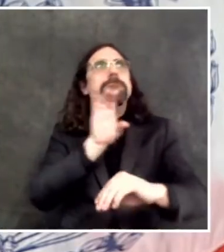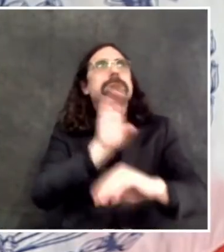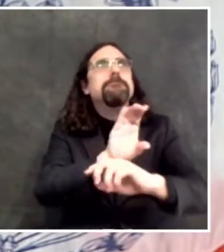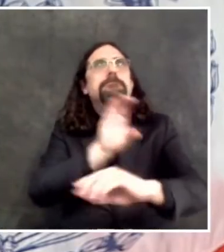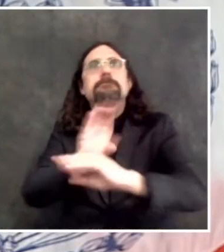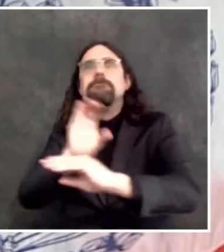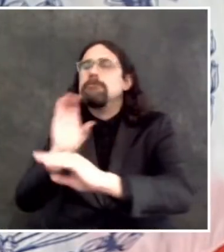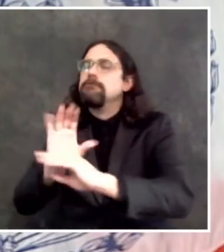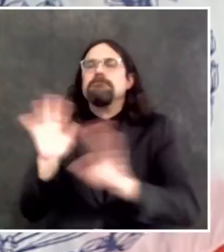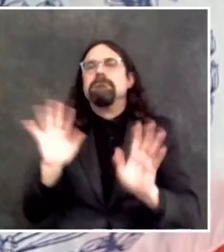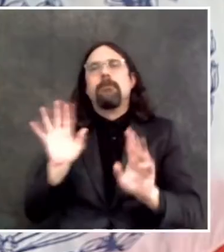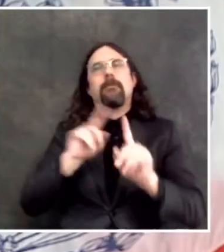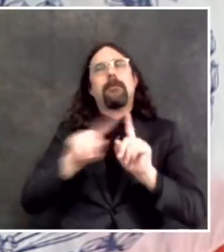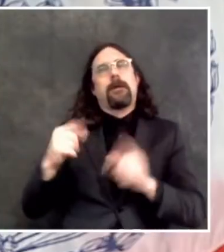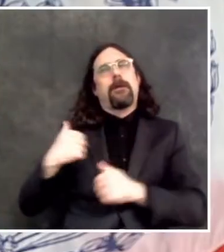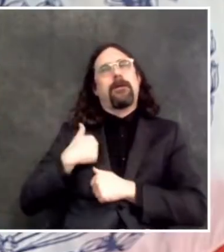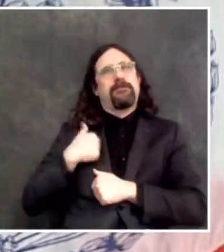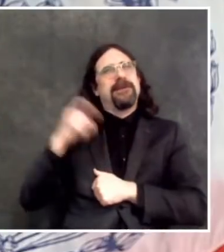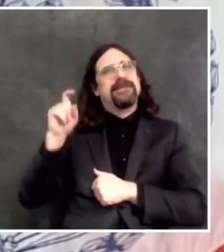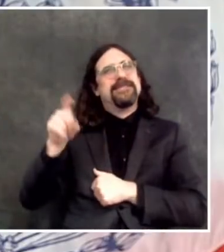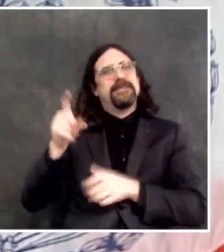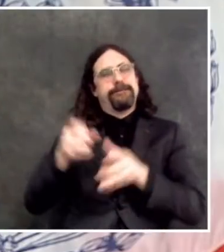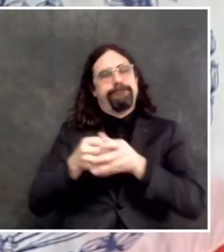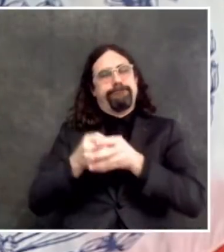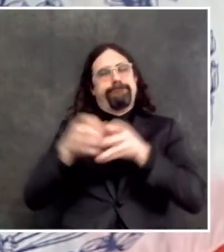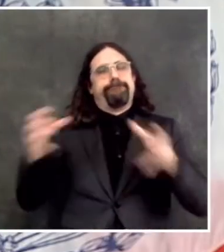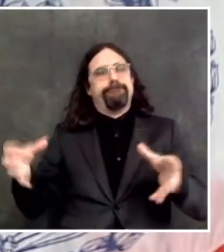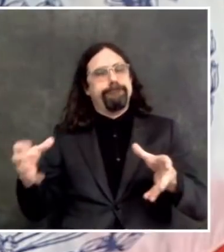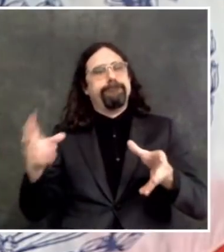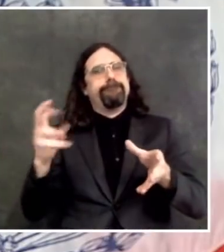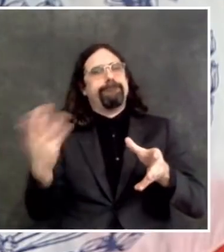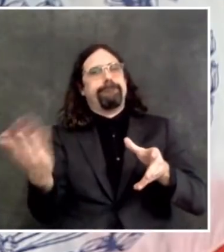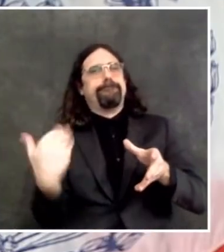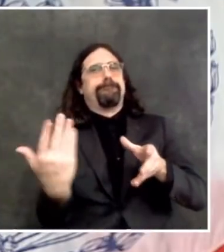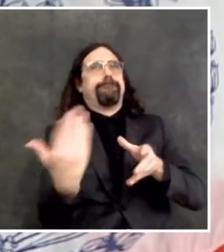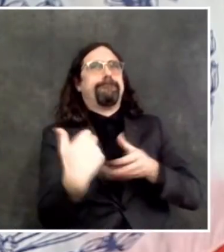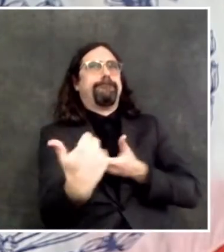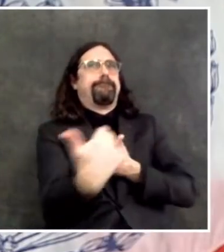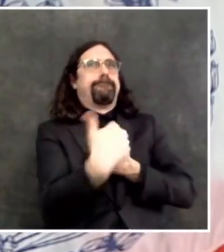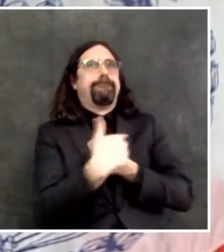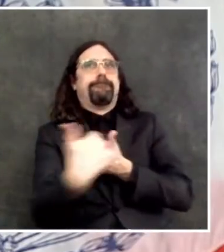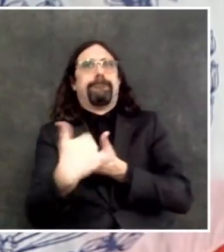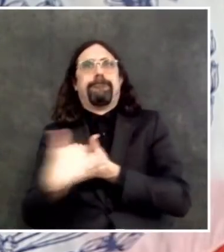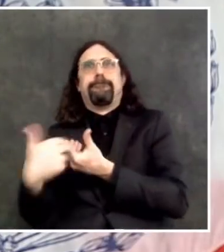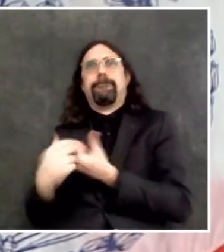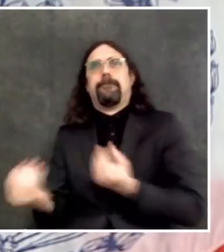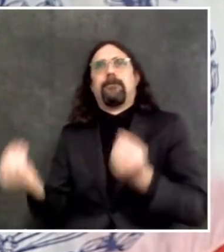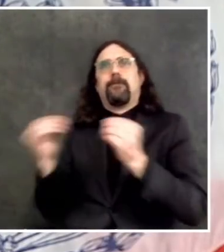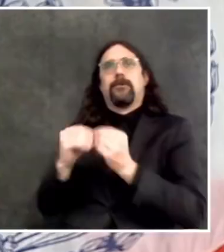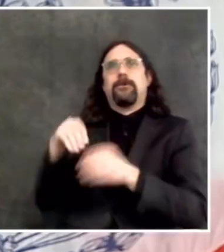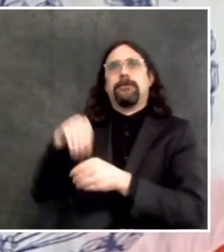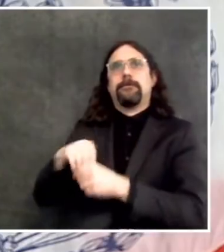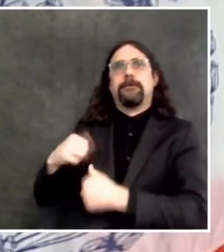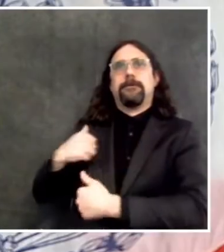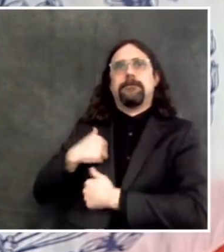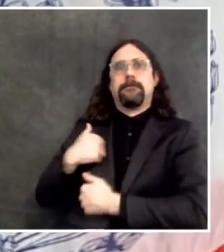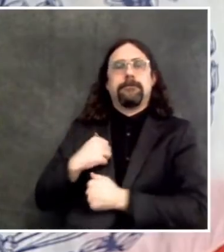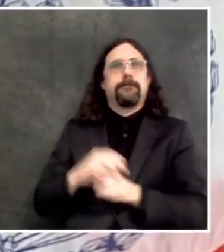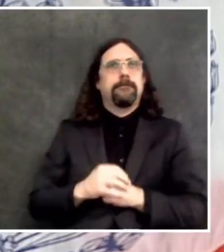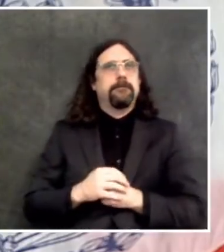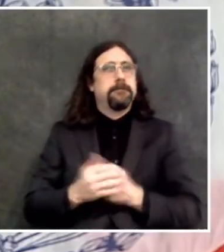it means taking health professionals of every kind, with every skill, every training, no matter where they are in their